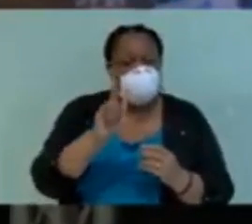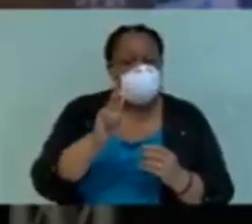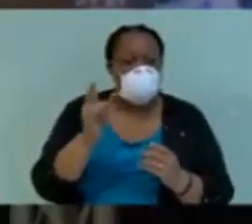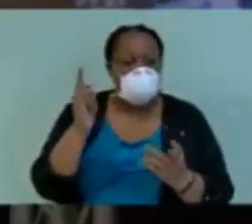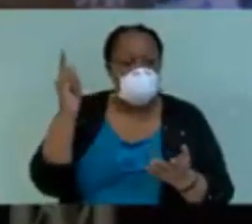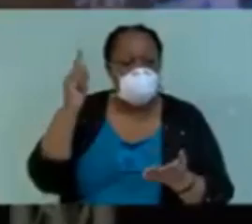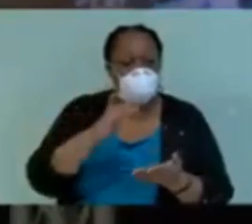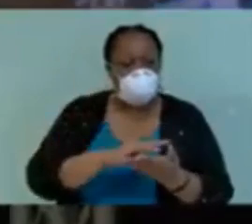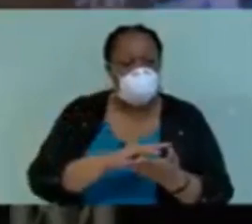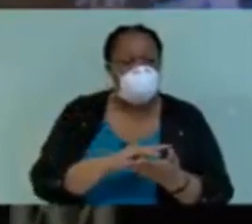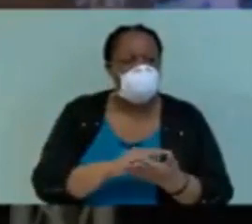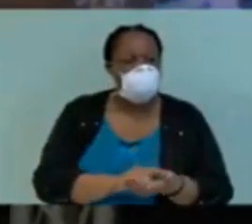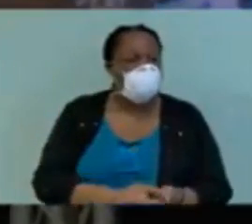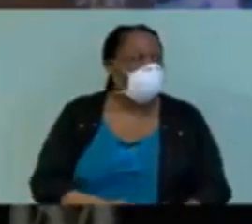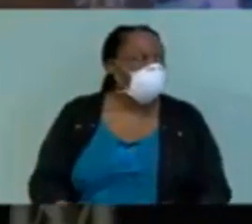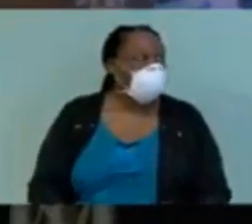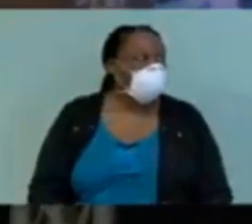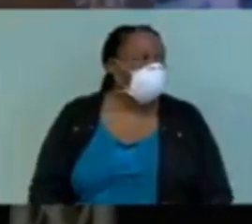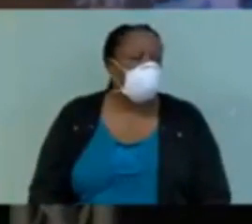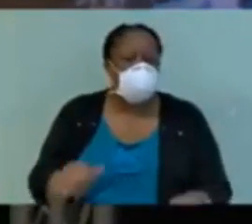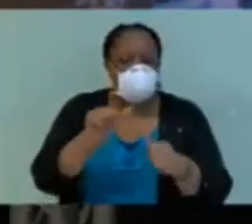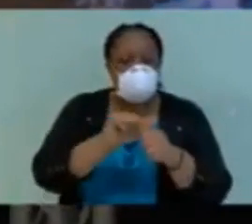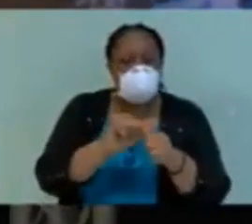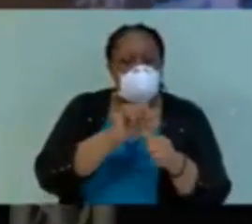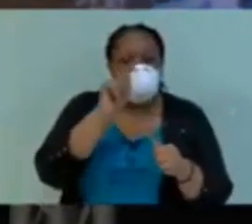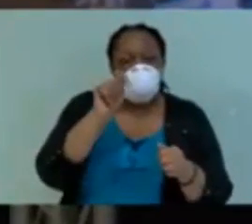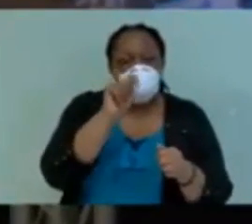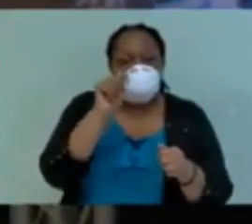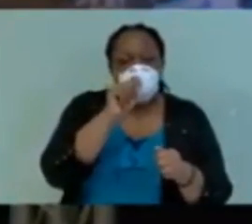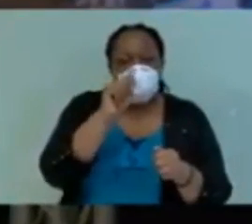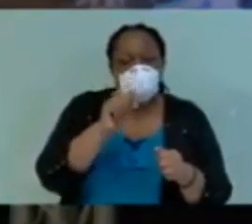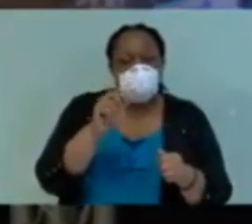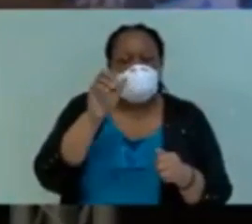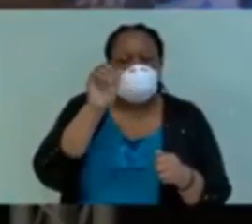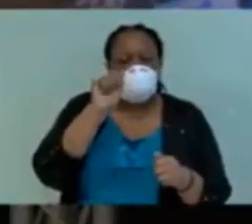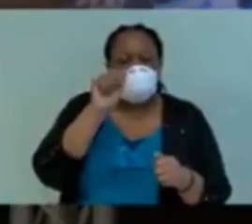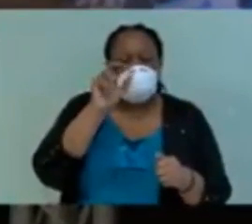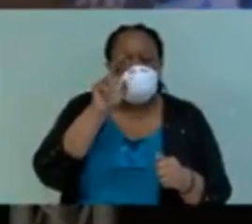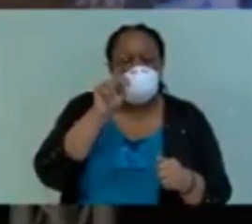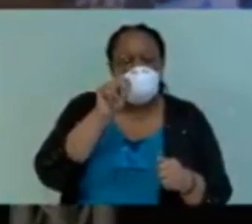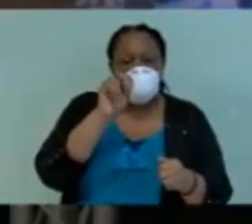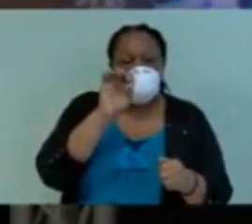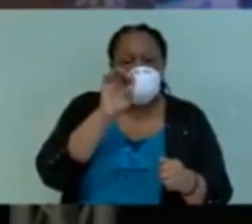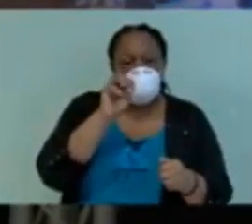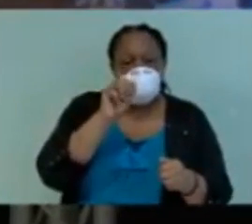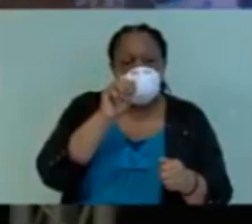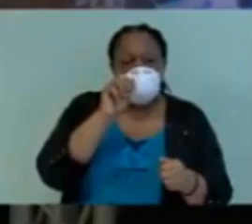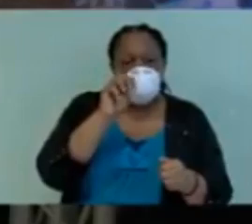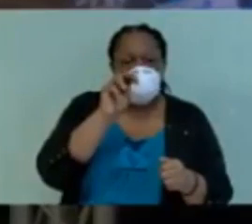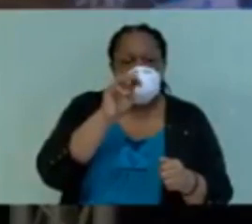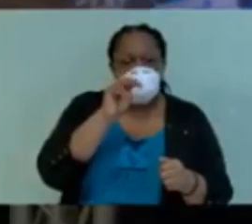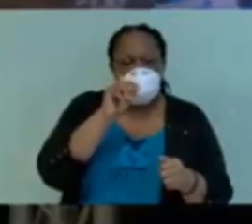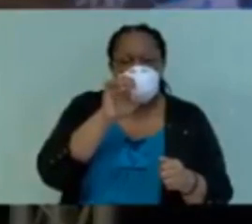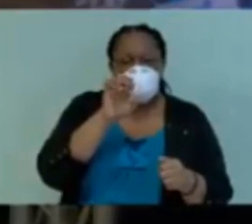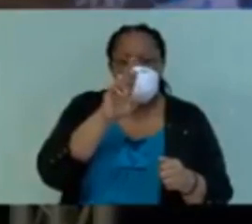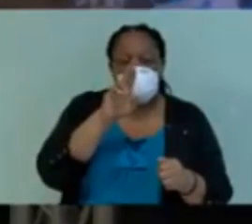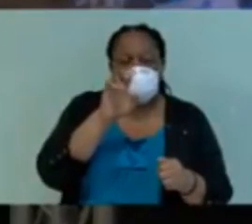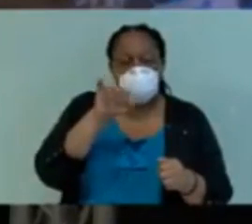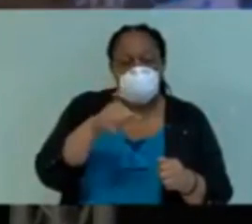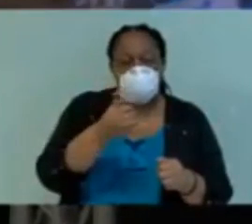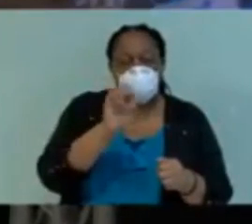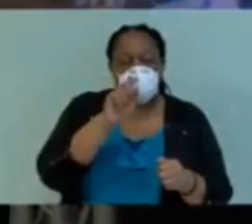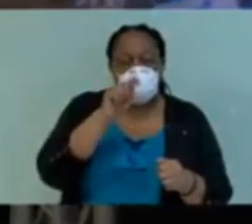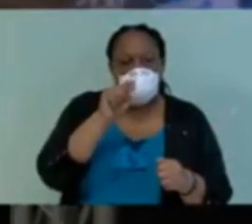had the opportunity to welcome in, I think it was stated, about 54